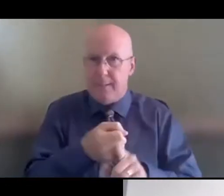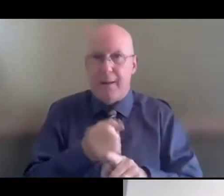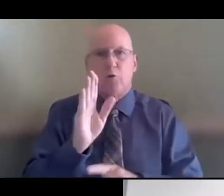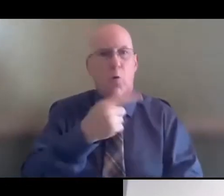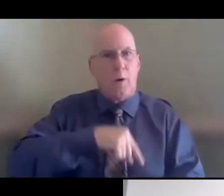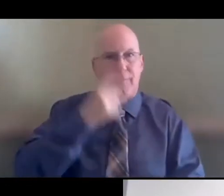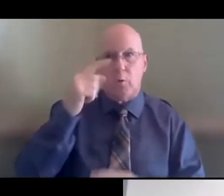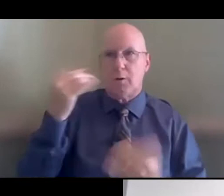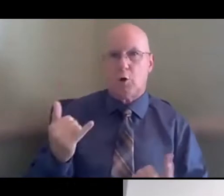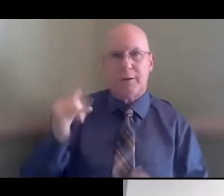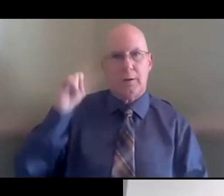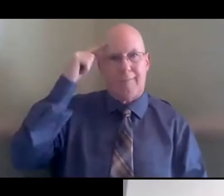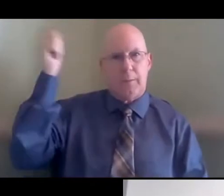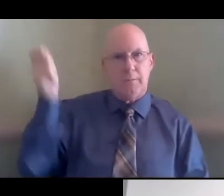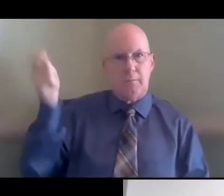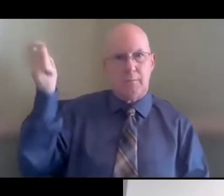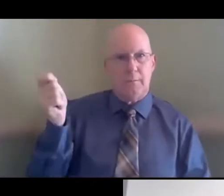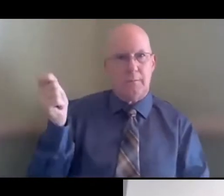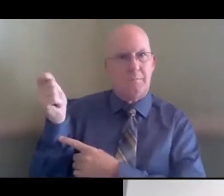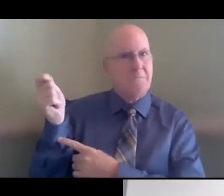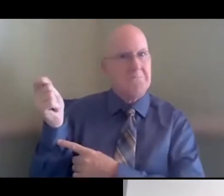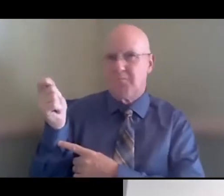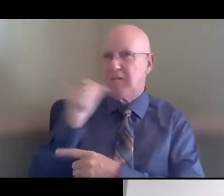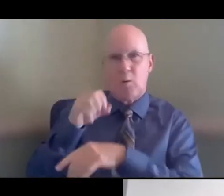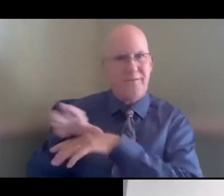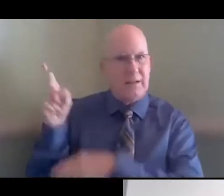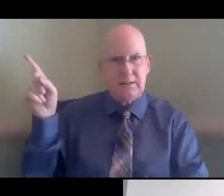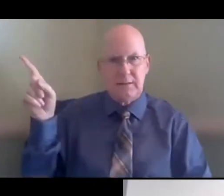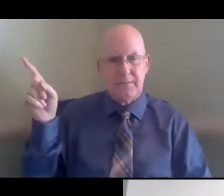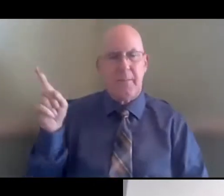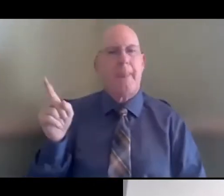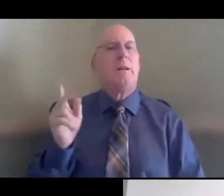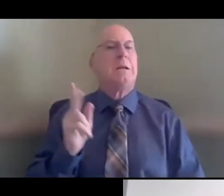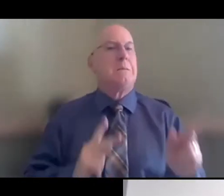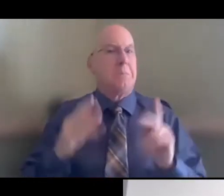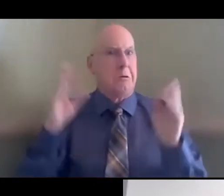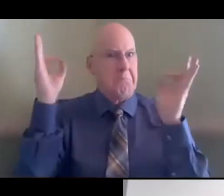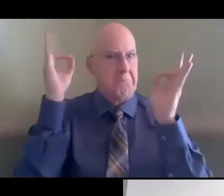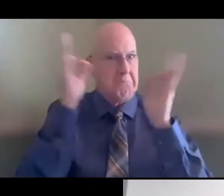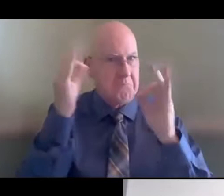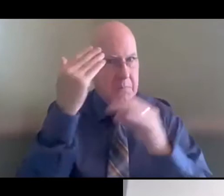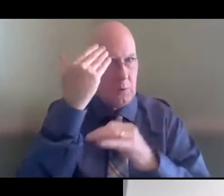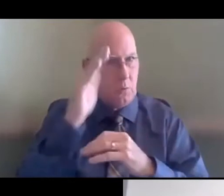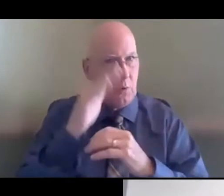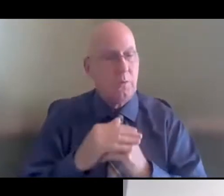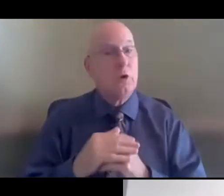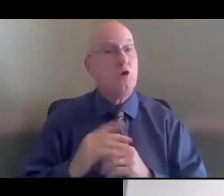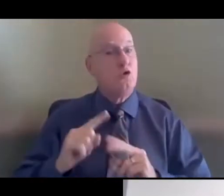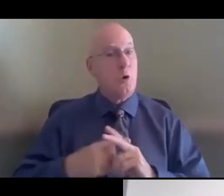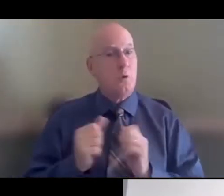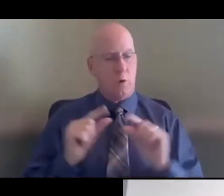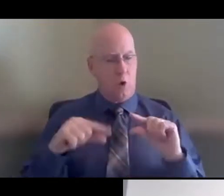for current or future benefits. But what people don't know is that it all started with a group